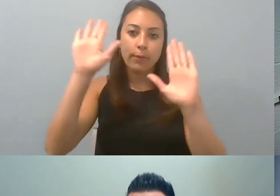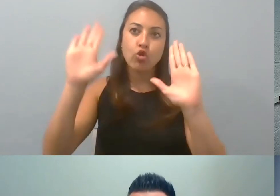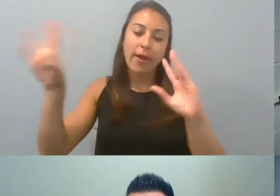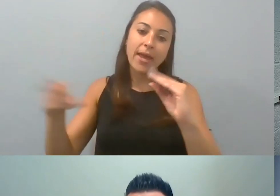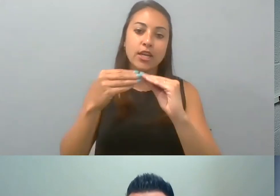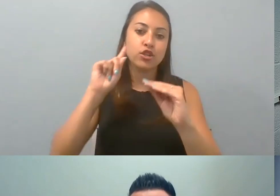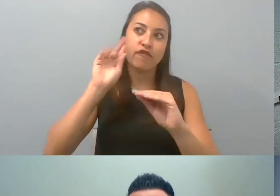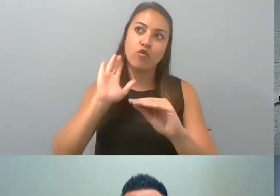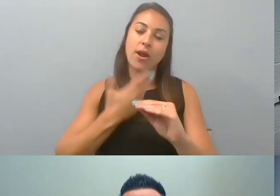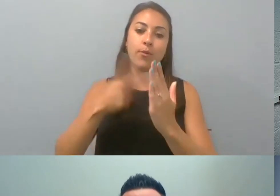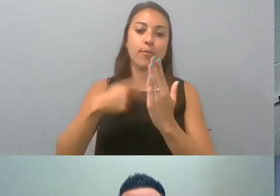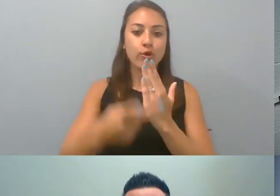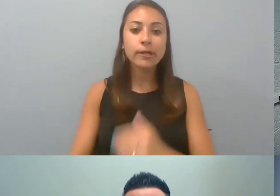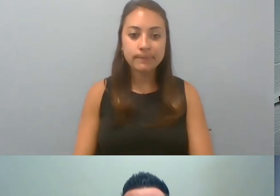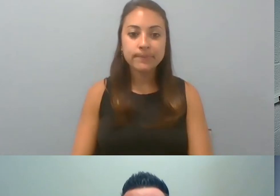program.